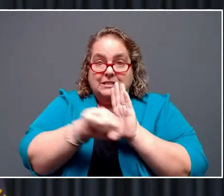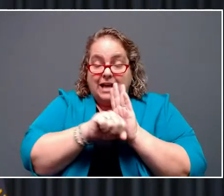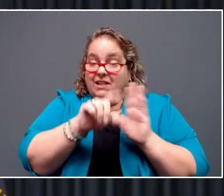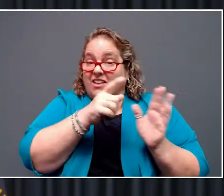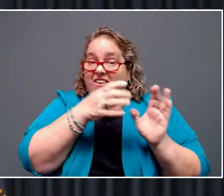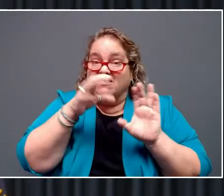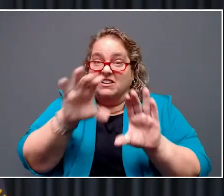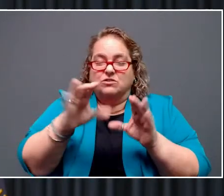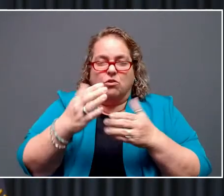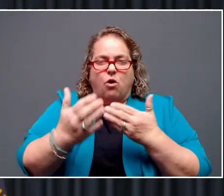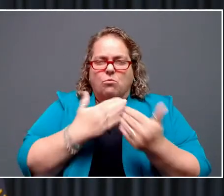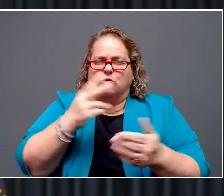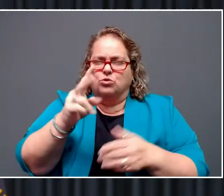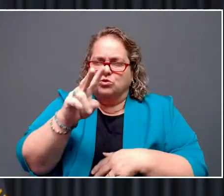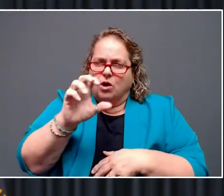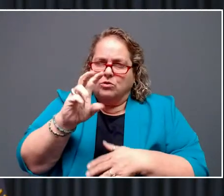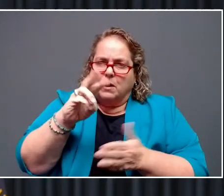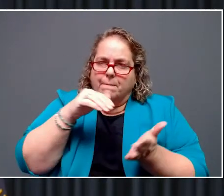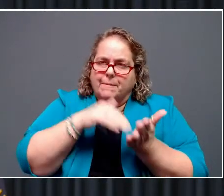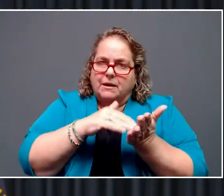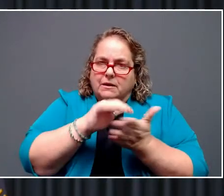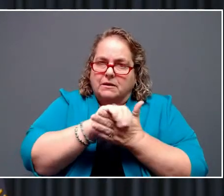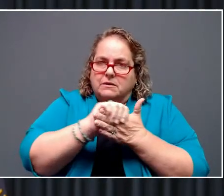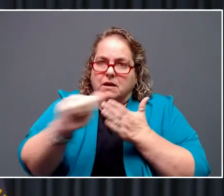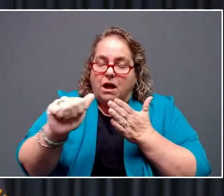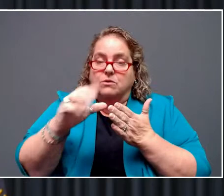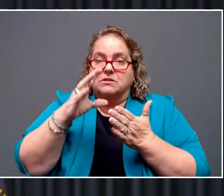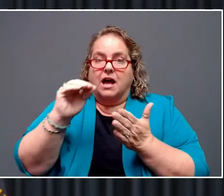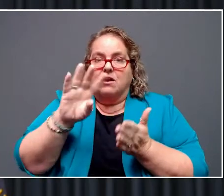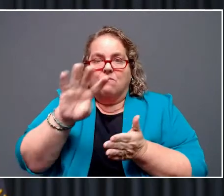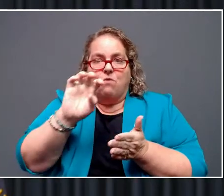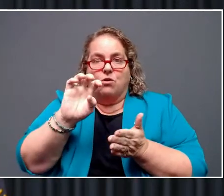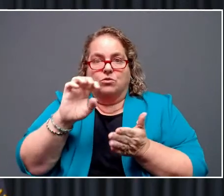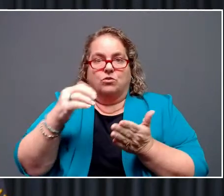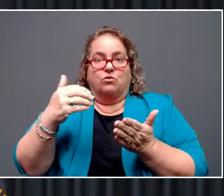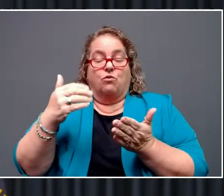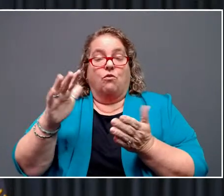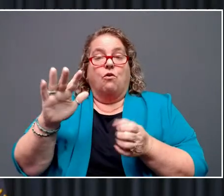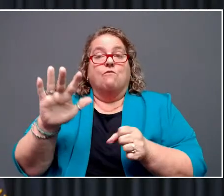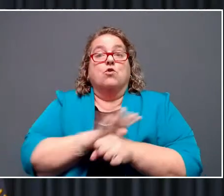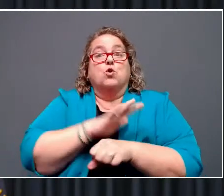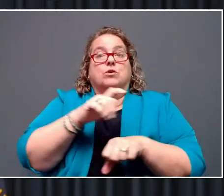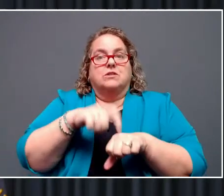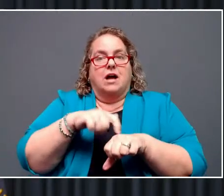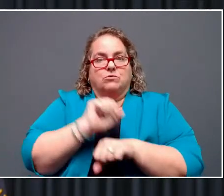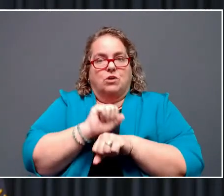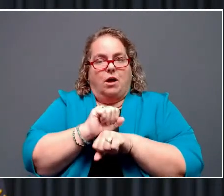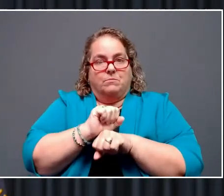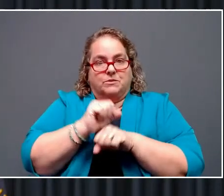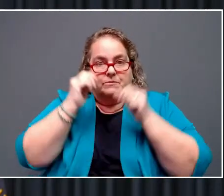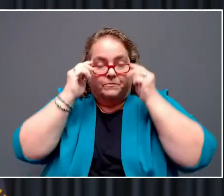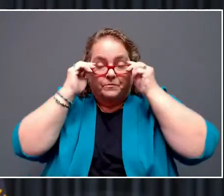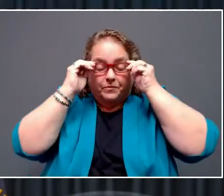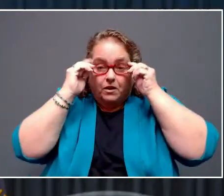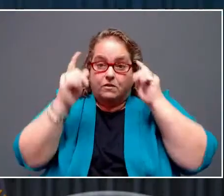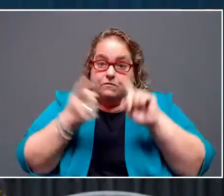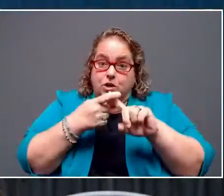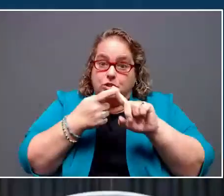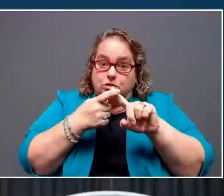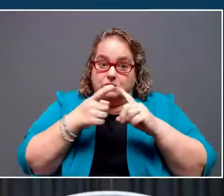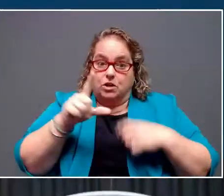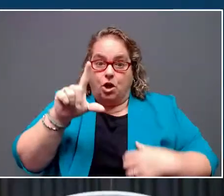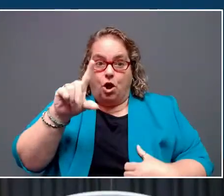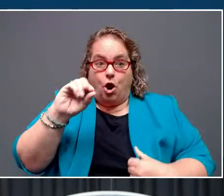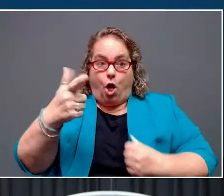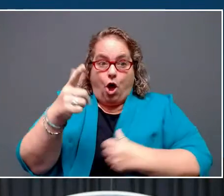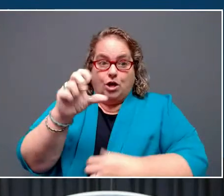million and creating close to 400 full-time jobs for our residents. First up is Log Still Distillery, which